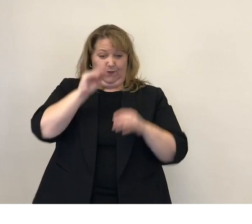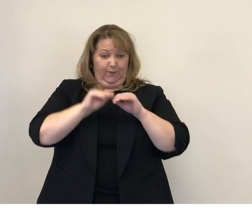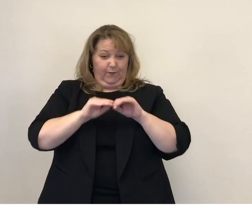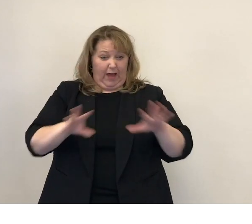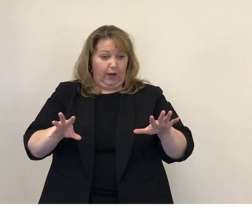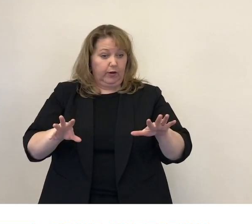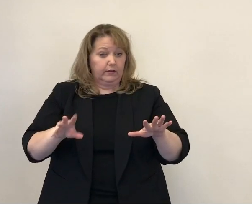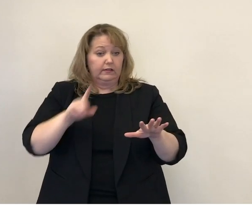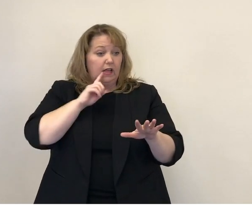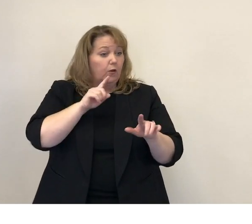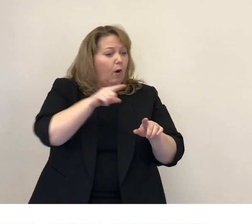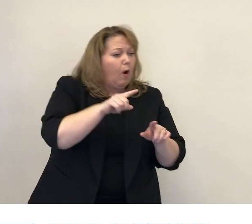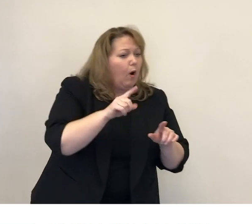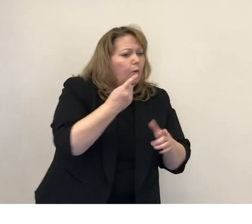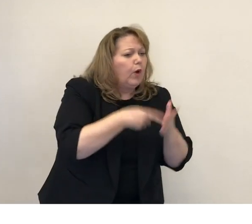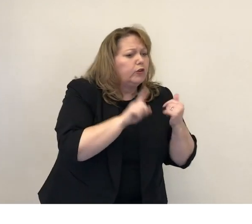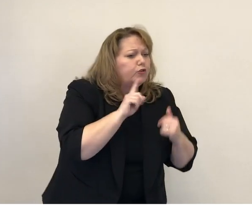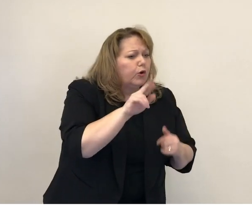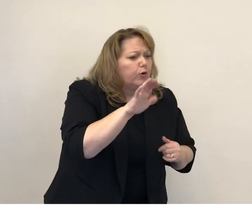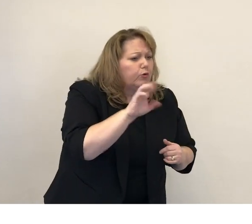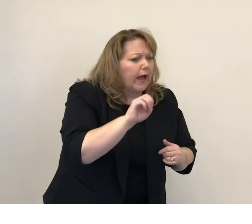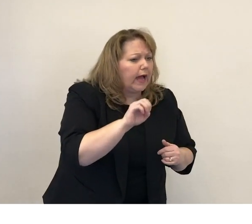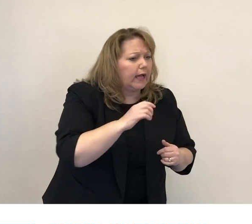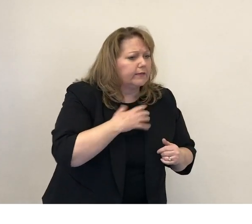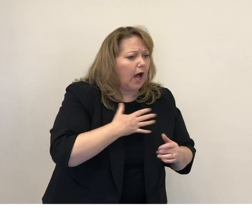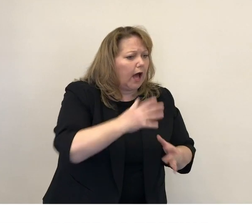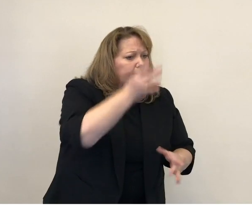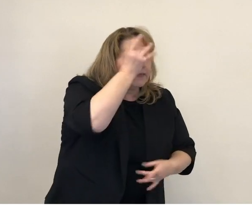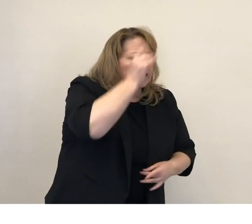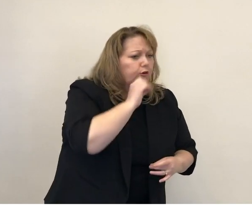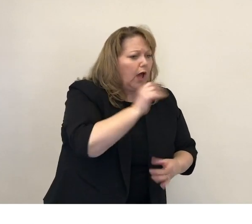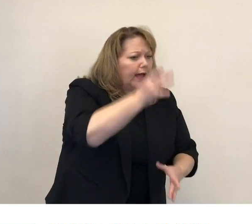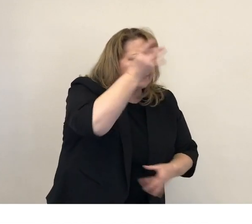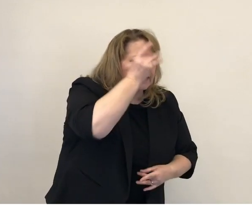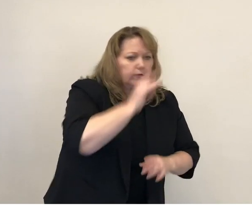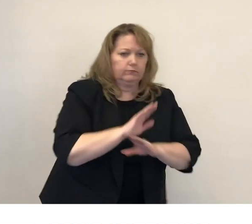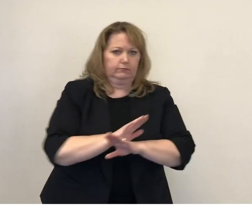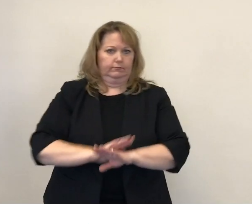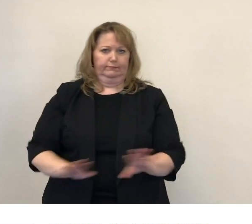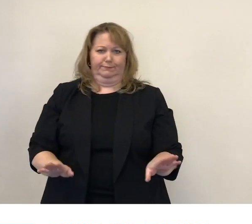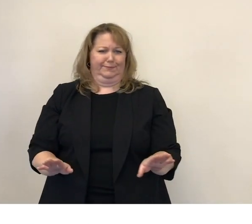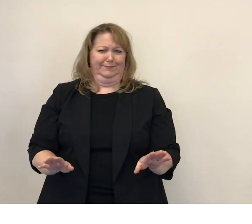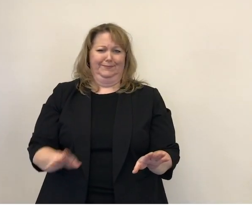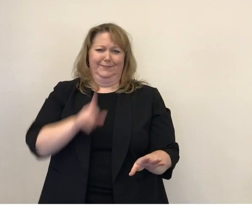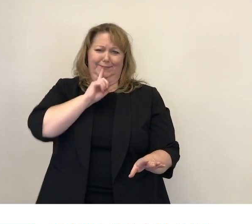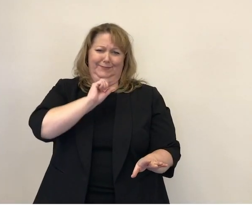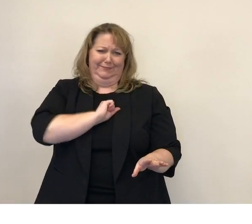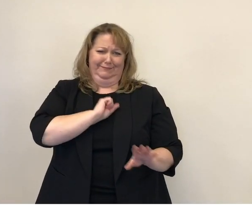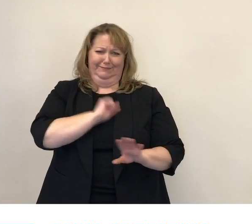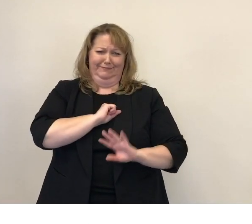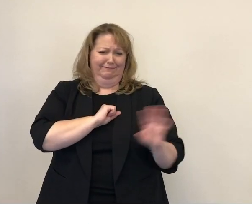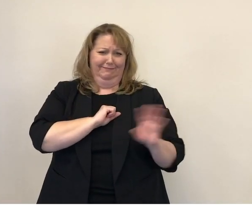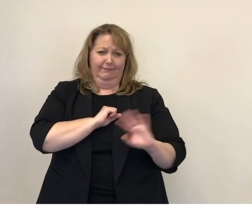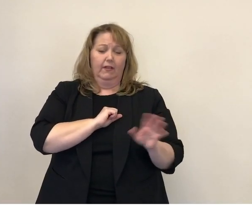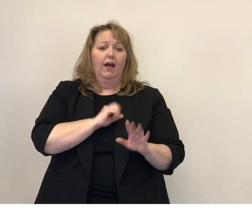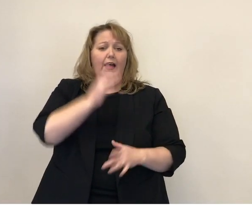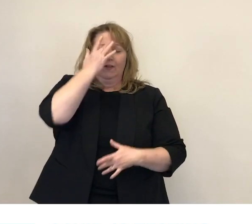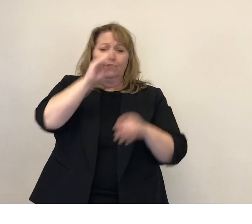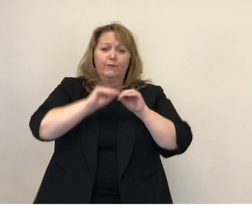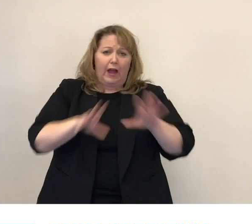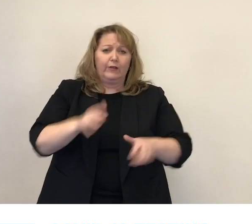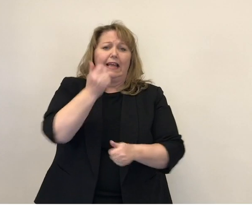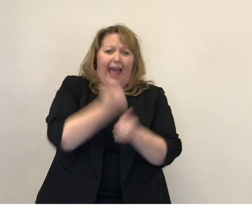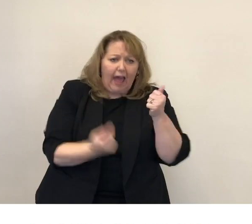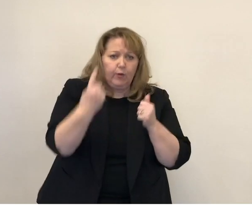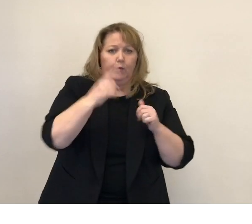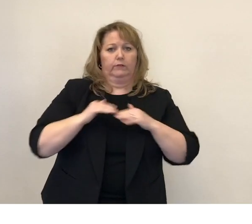your socioeconomic status. It's going to spread. So when we make sure there is access for everyone, we are all going to